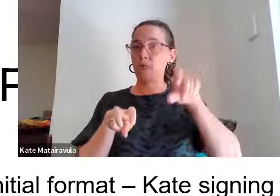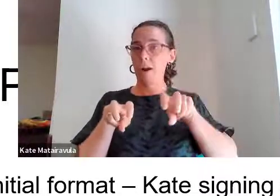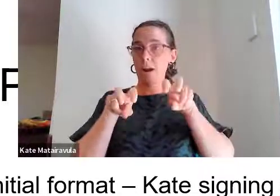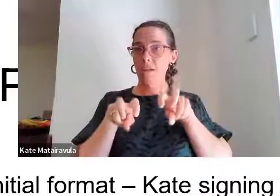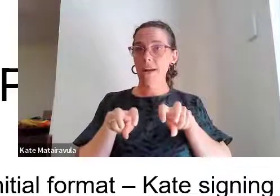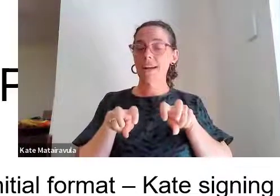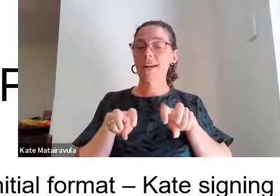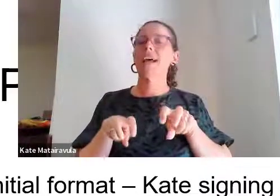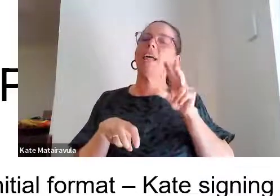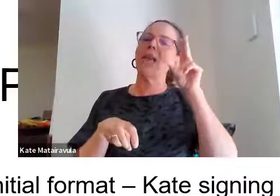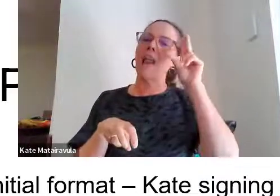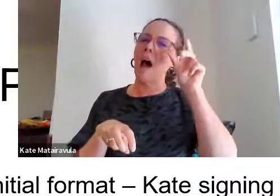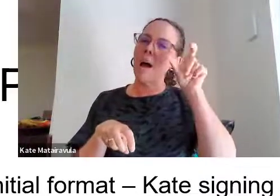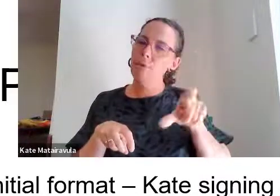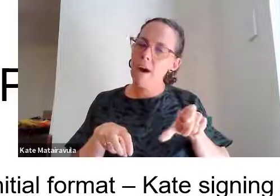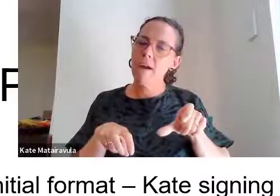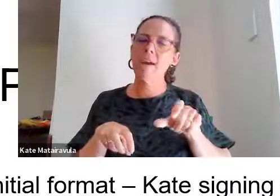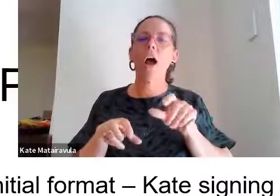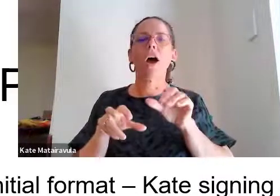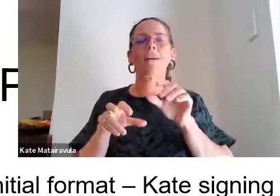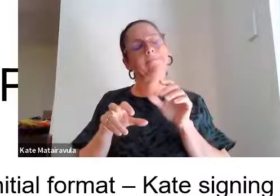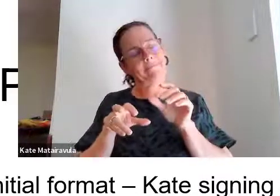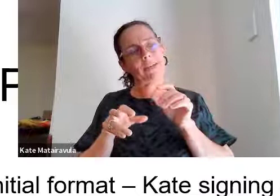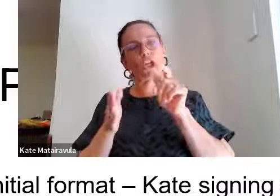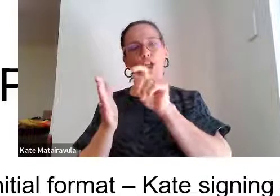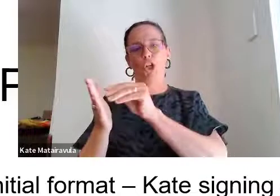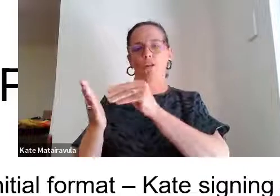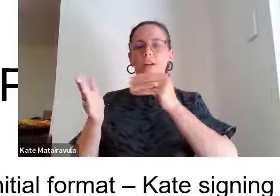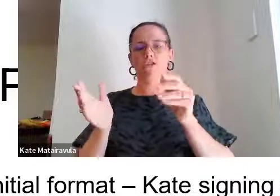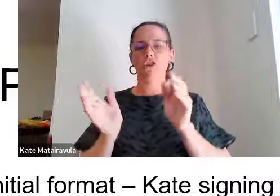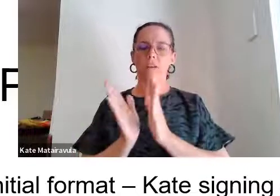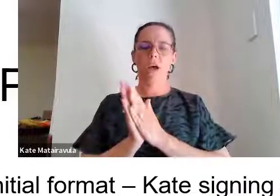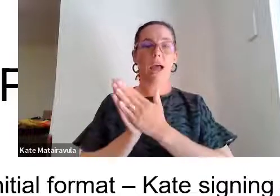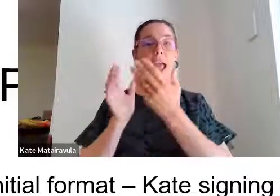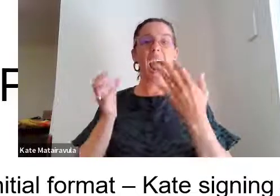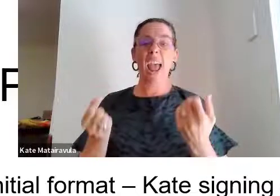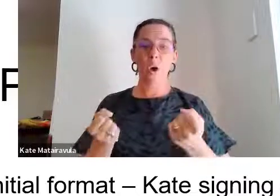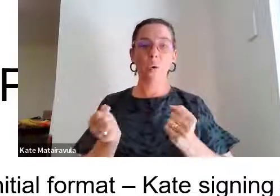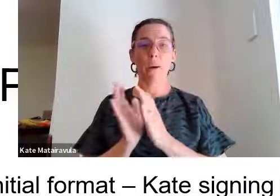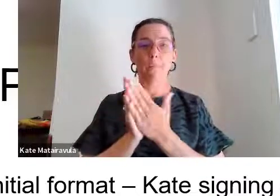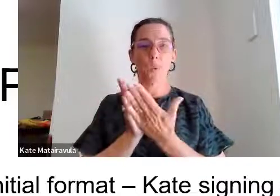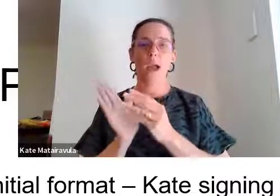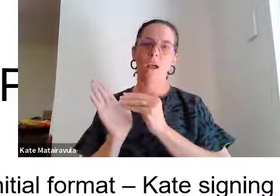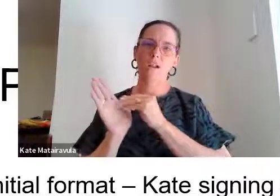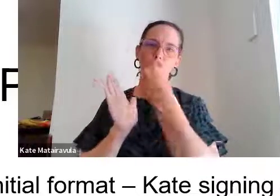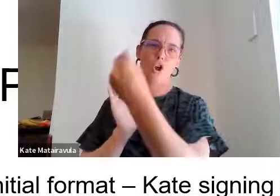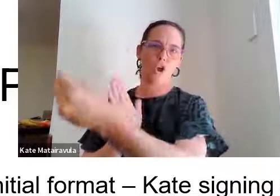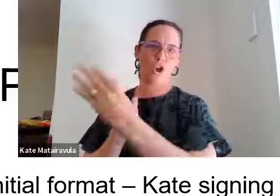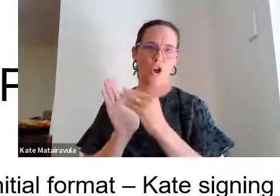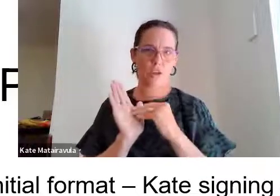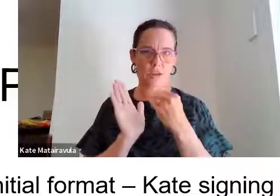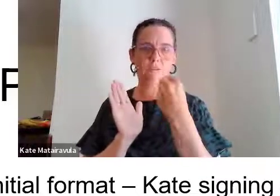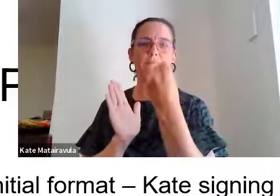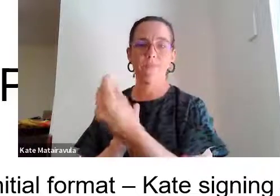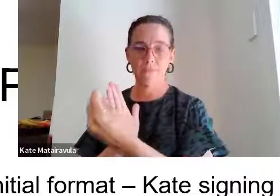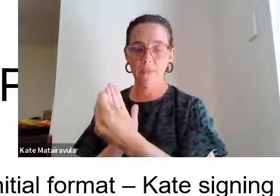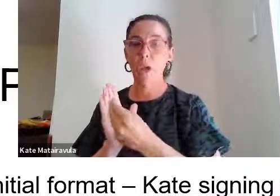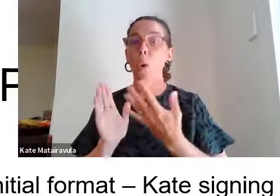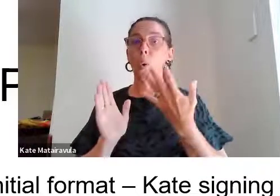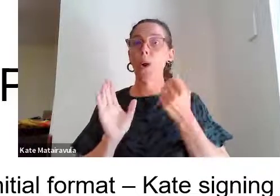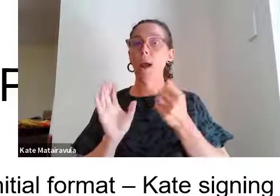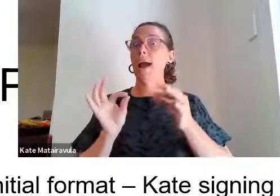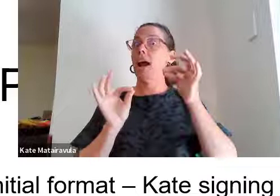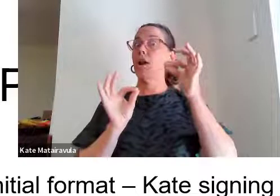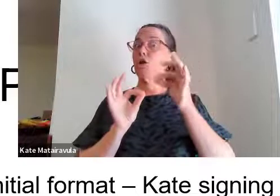at the front, and we had the librarian sitting next to me, and the librarian they would actually hold the book and they would